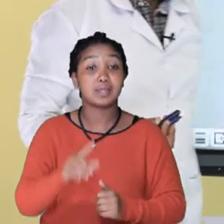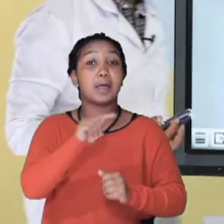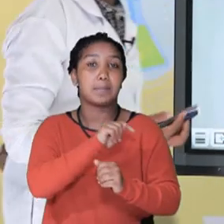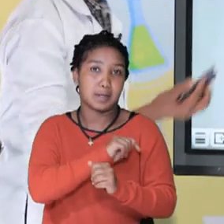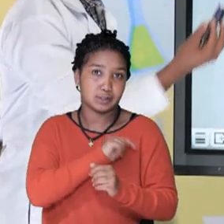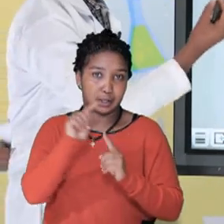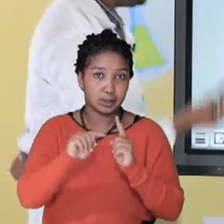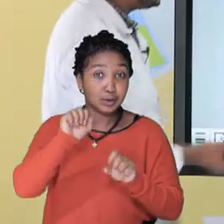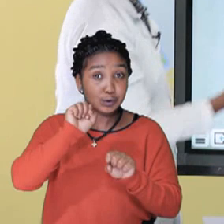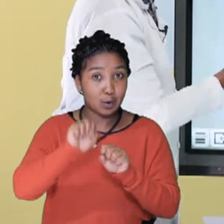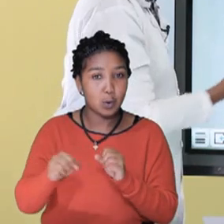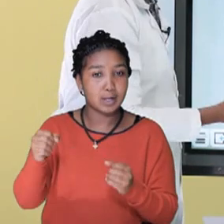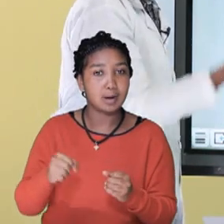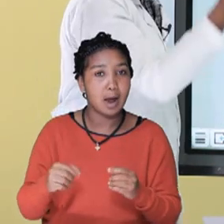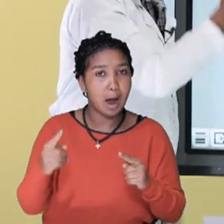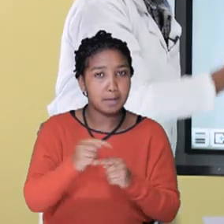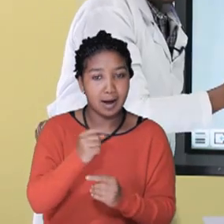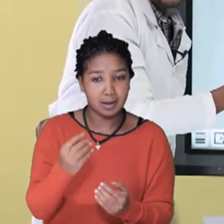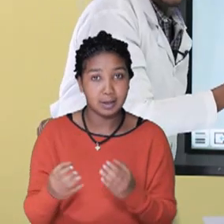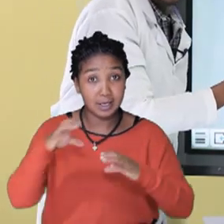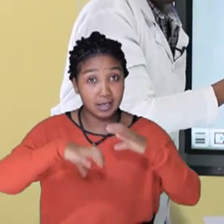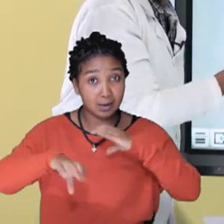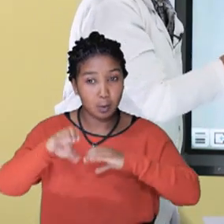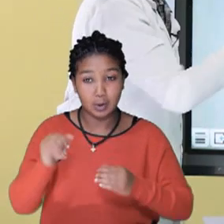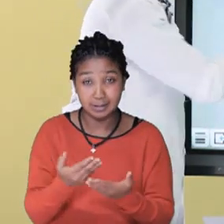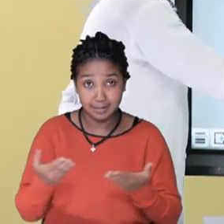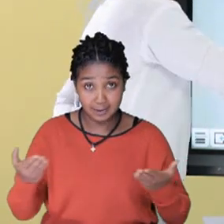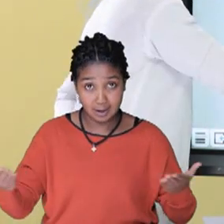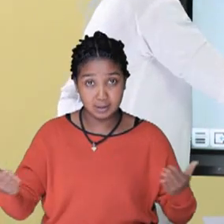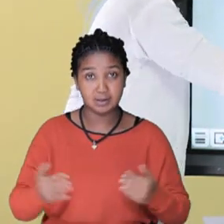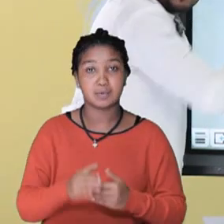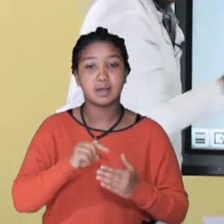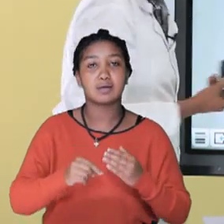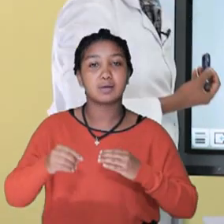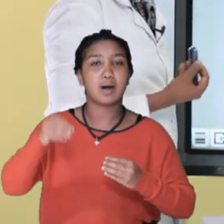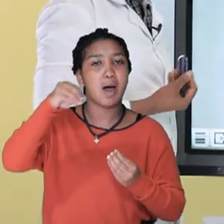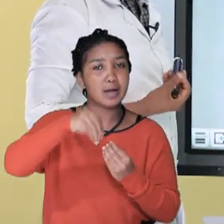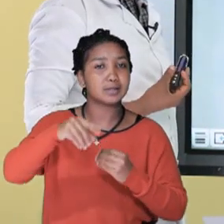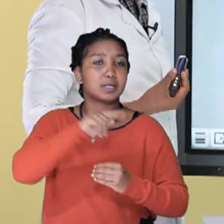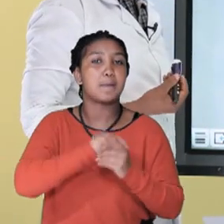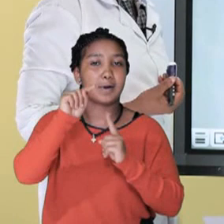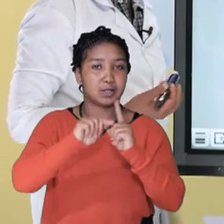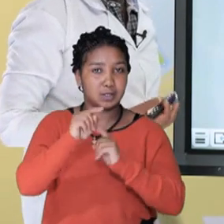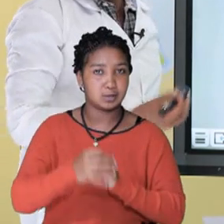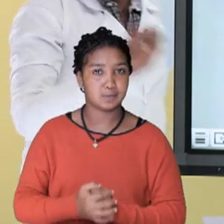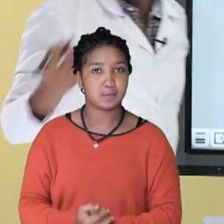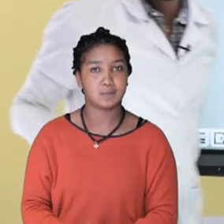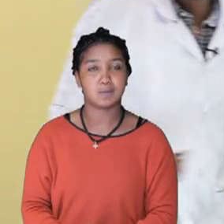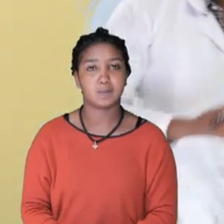So when I apply heat on a substance, it rise temperature. It rise